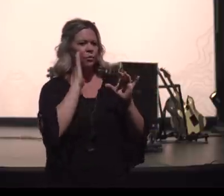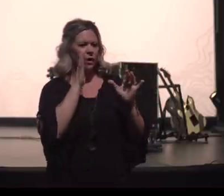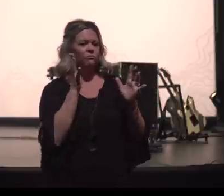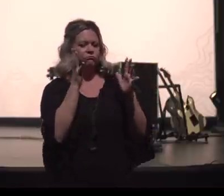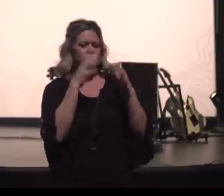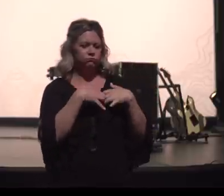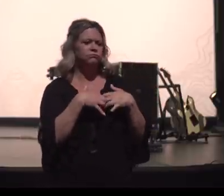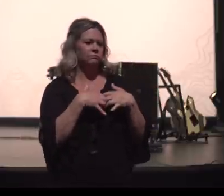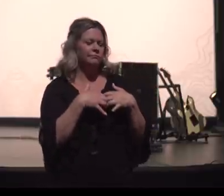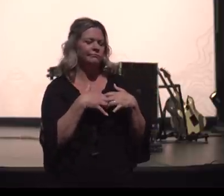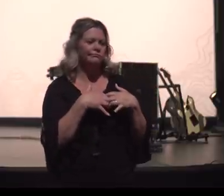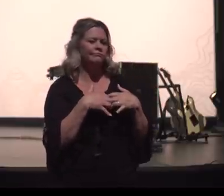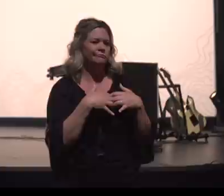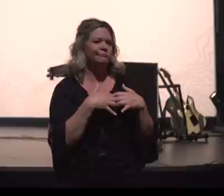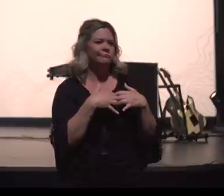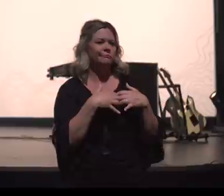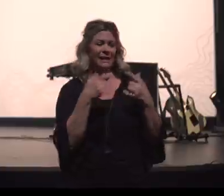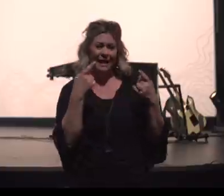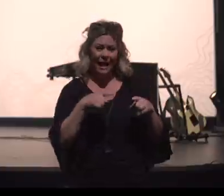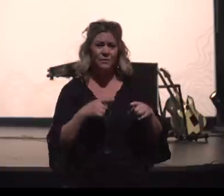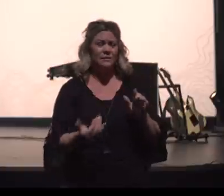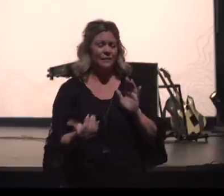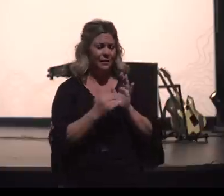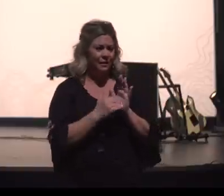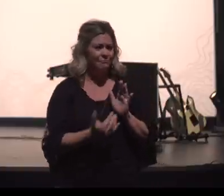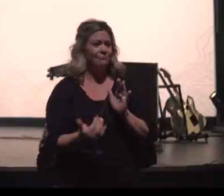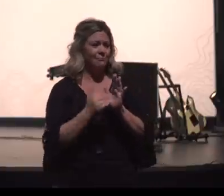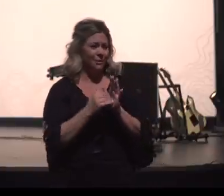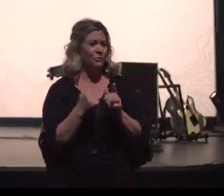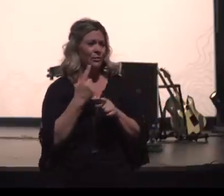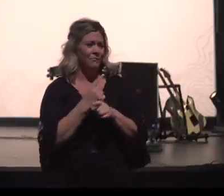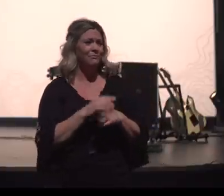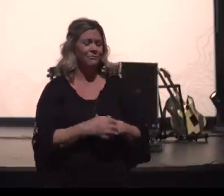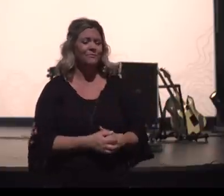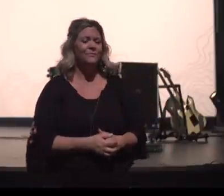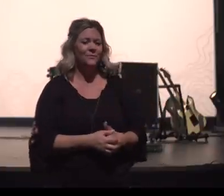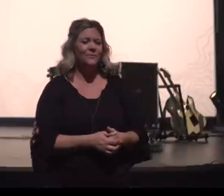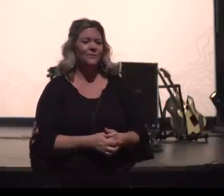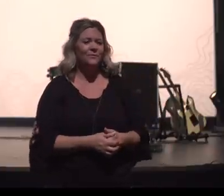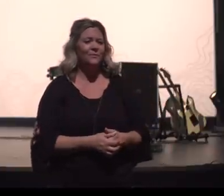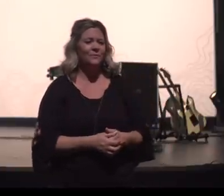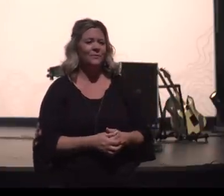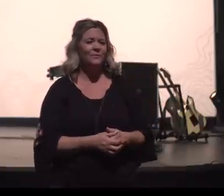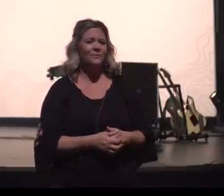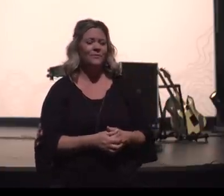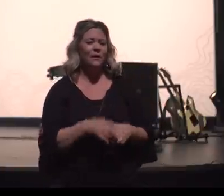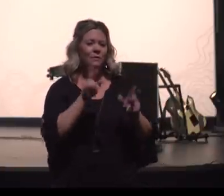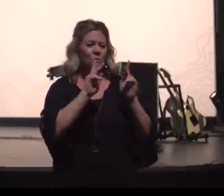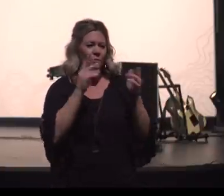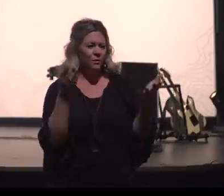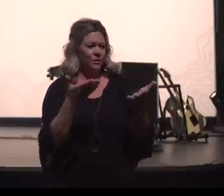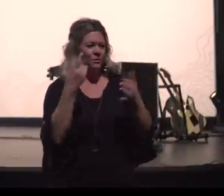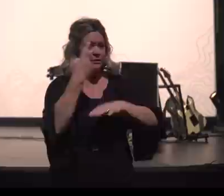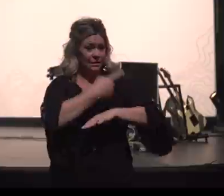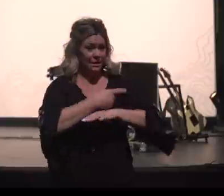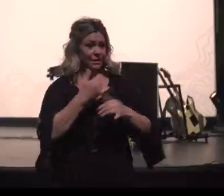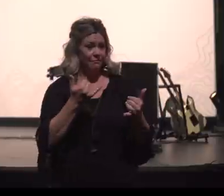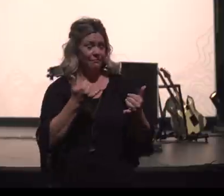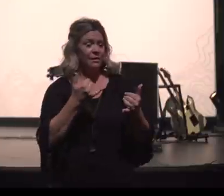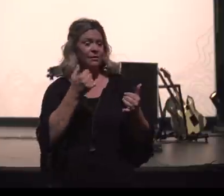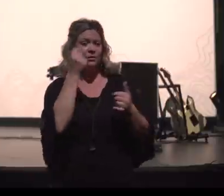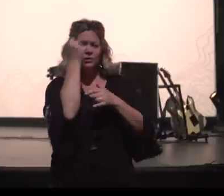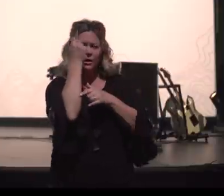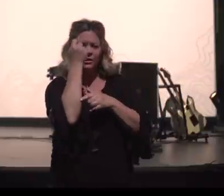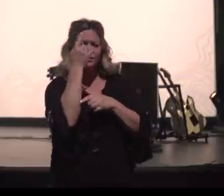falls apart. It happens over and over again, right? I mean, the people here today that should